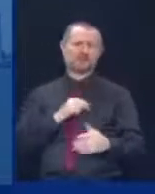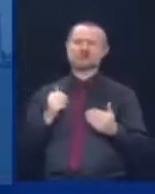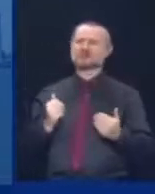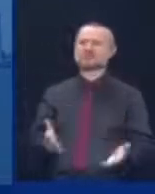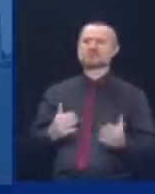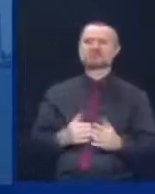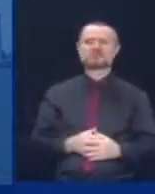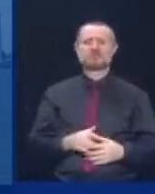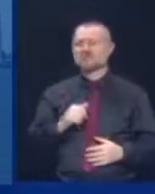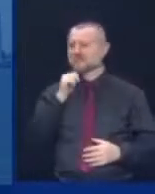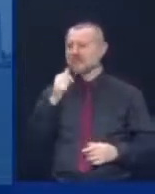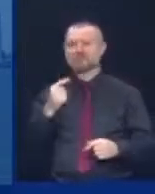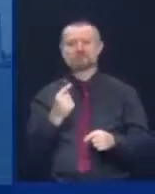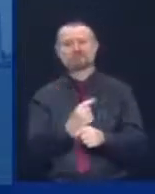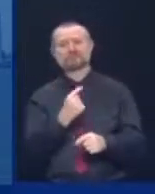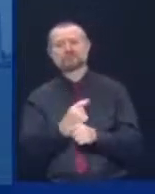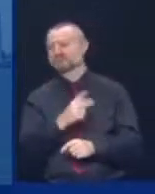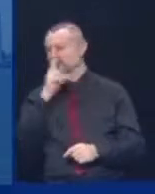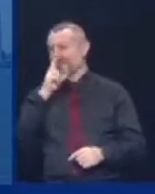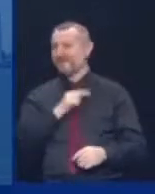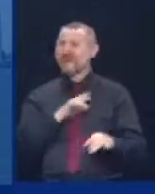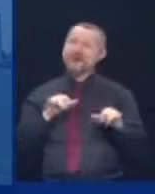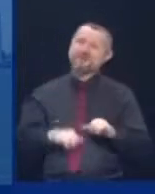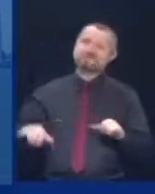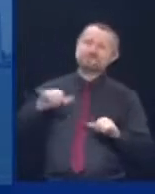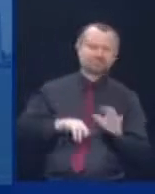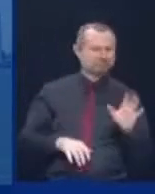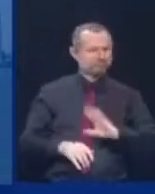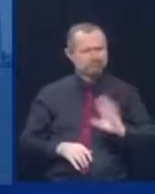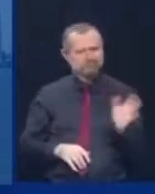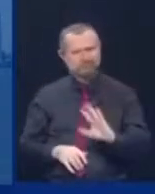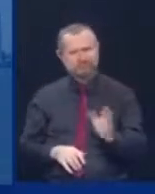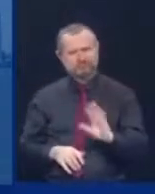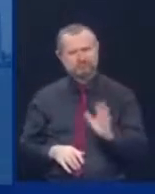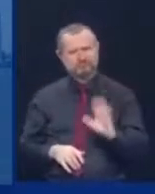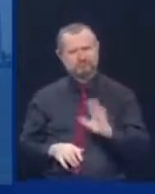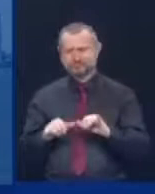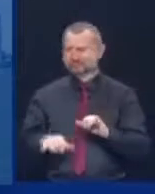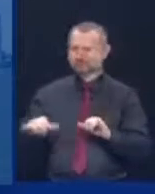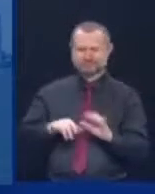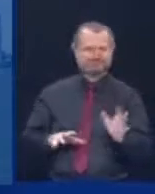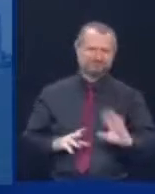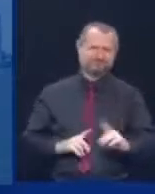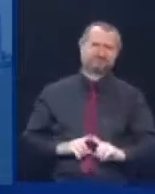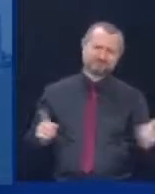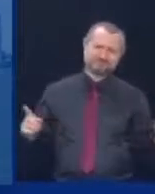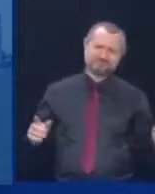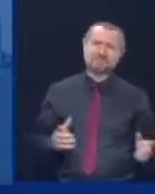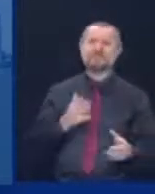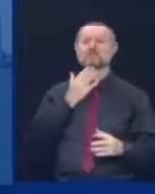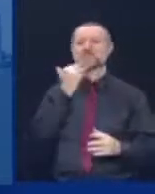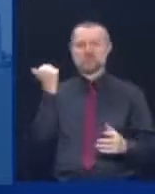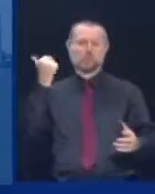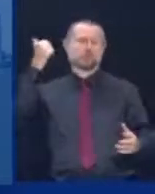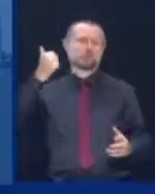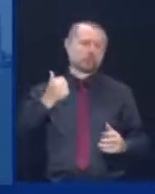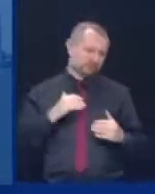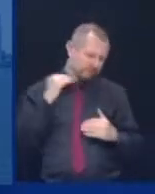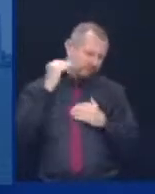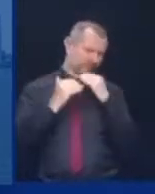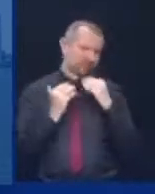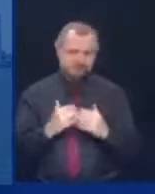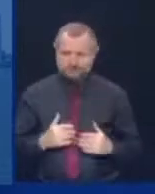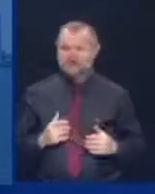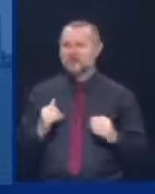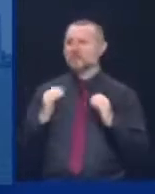normal Thanksgiving. It's not the traditional Thanksgiving. It's better than that. It's deeper